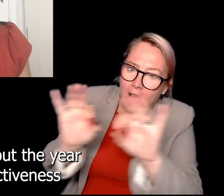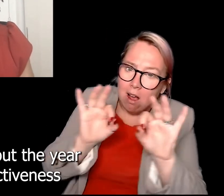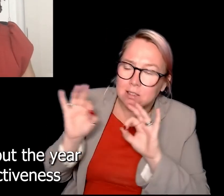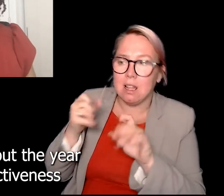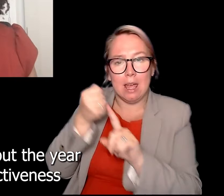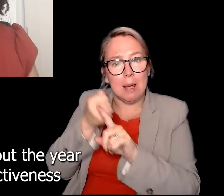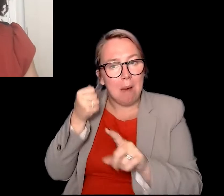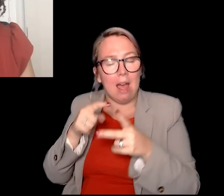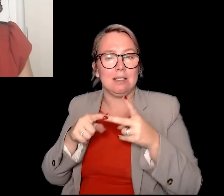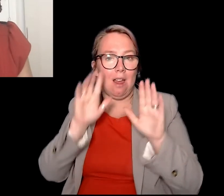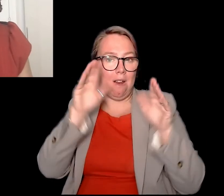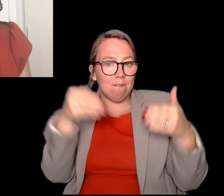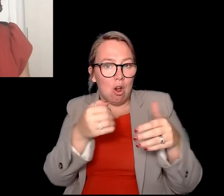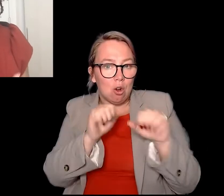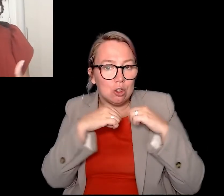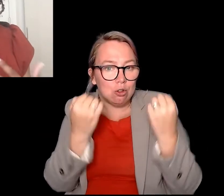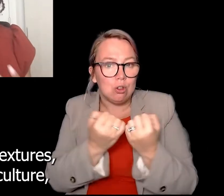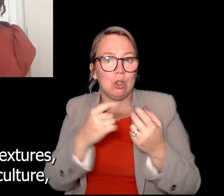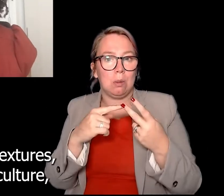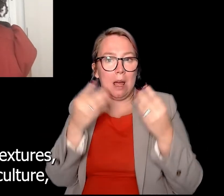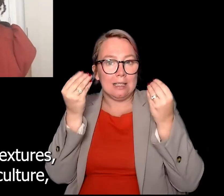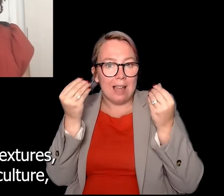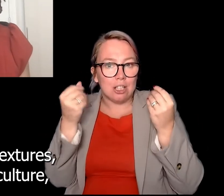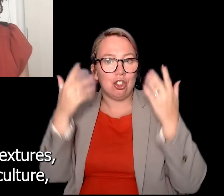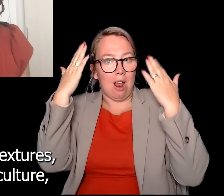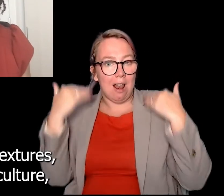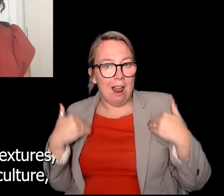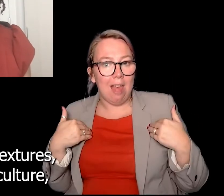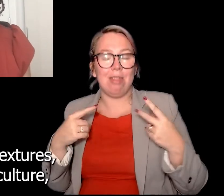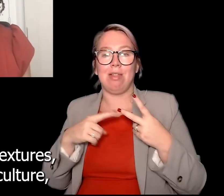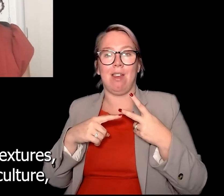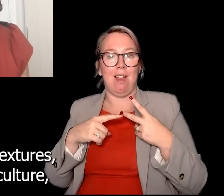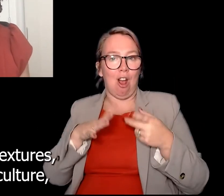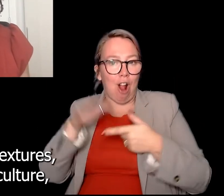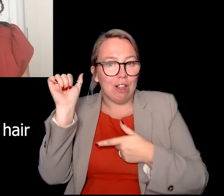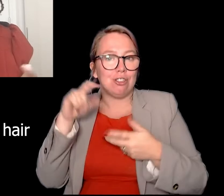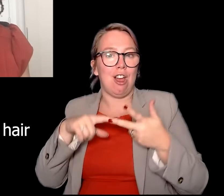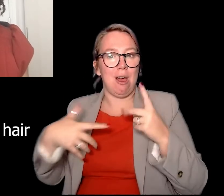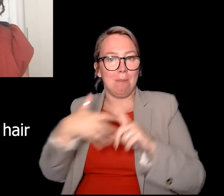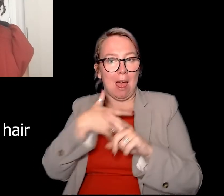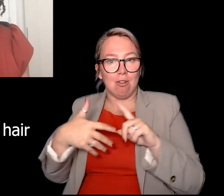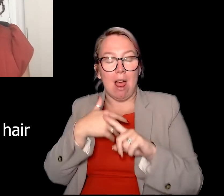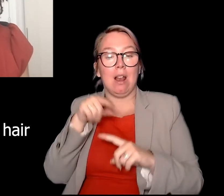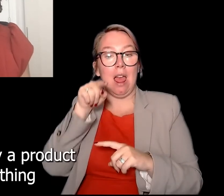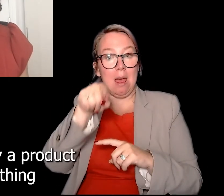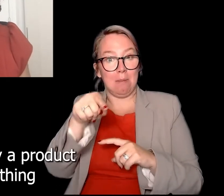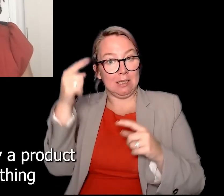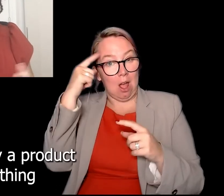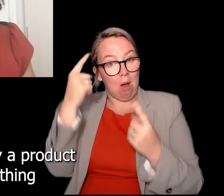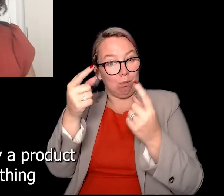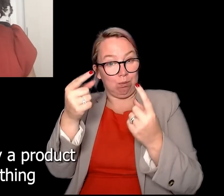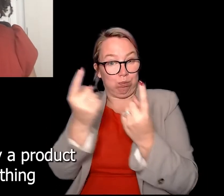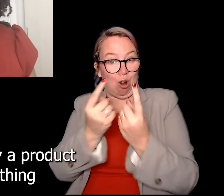really understand the effectiveness and the impact. Like I said, we do focus groups with different textures, different lengths, different cultures, different backgrounds of hair to make